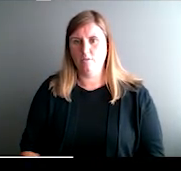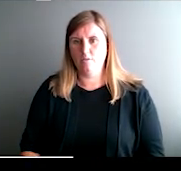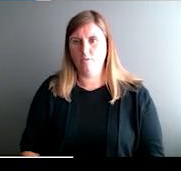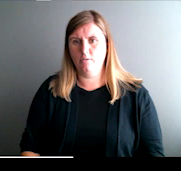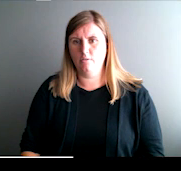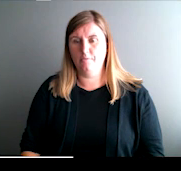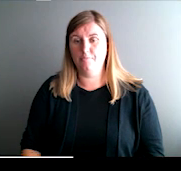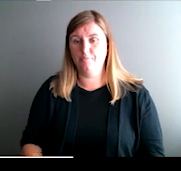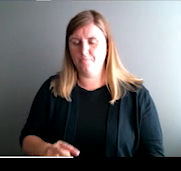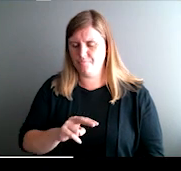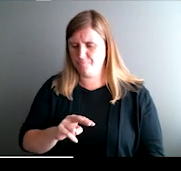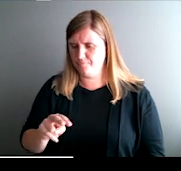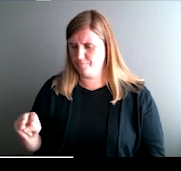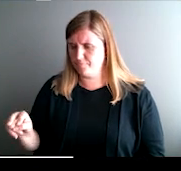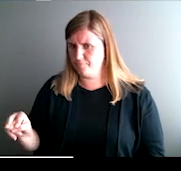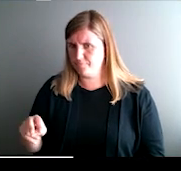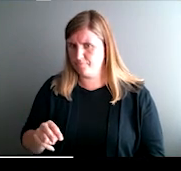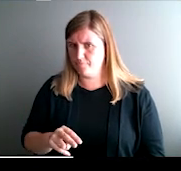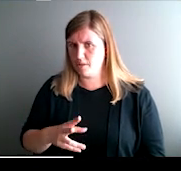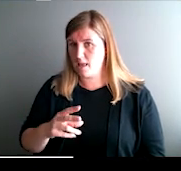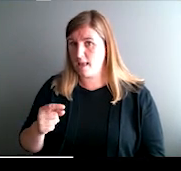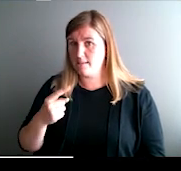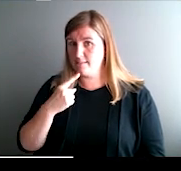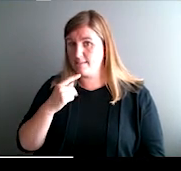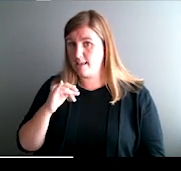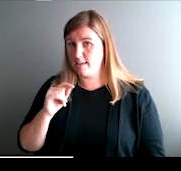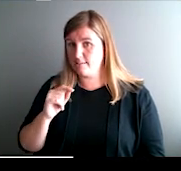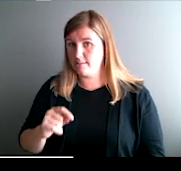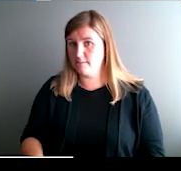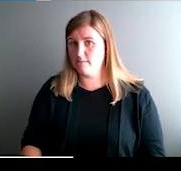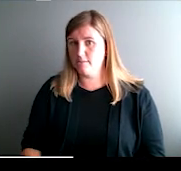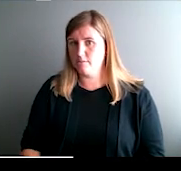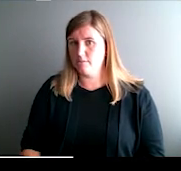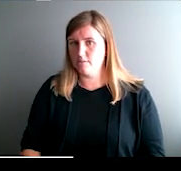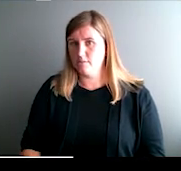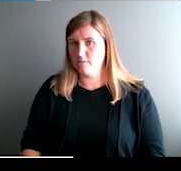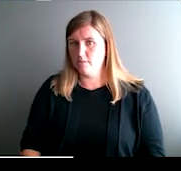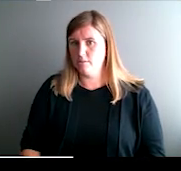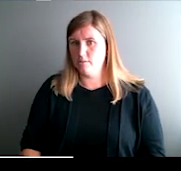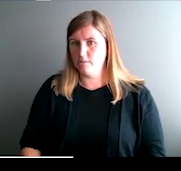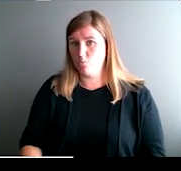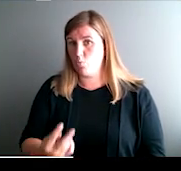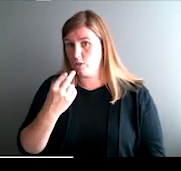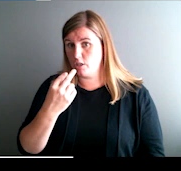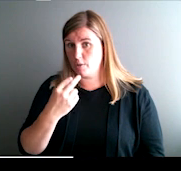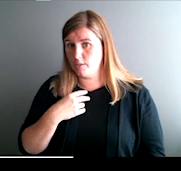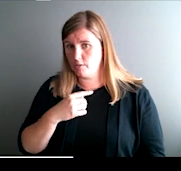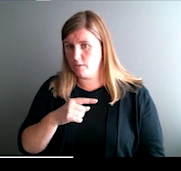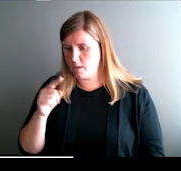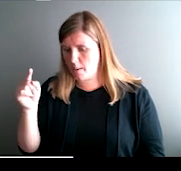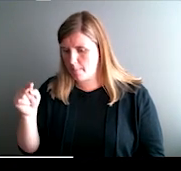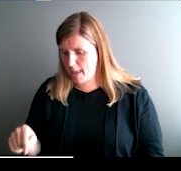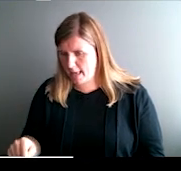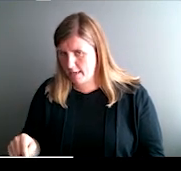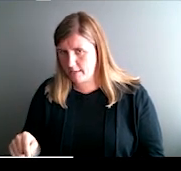scans the field, I might say something like, and say it, or I can model for them. Watch how I do it.